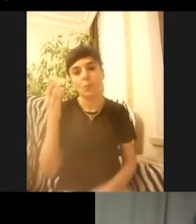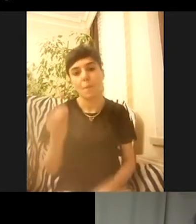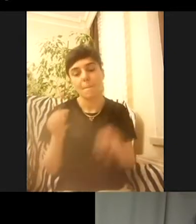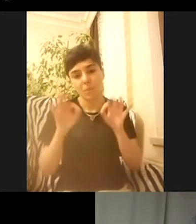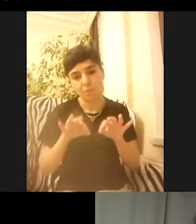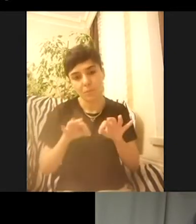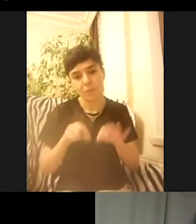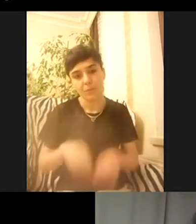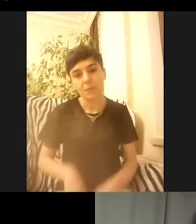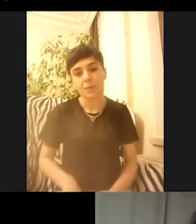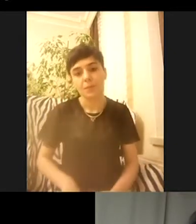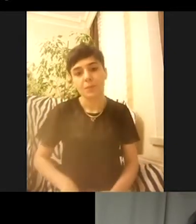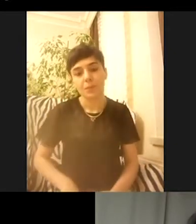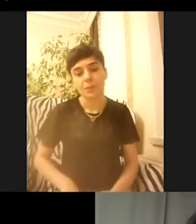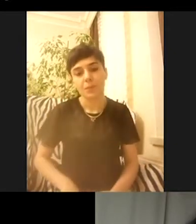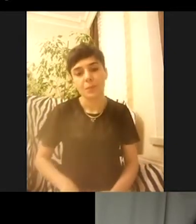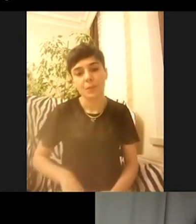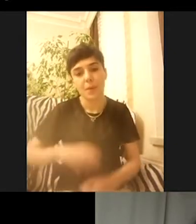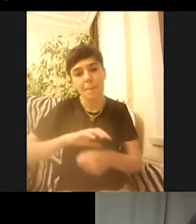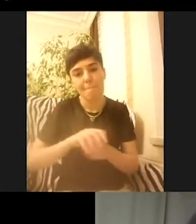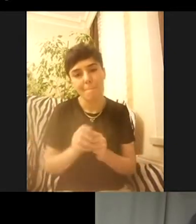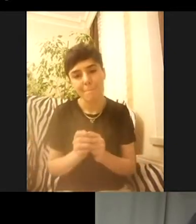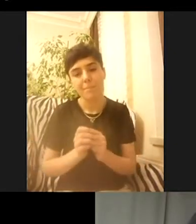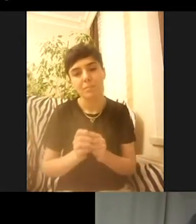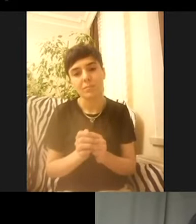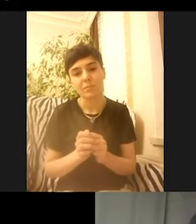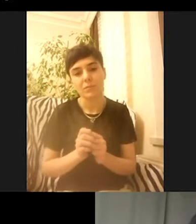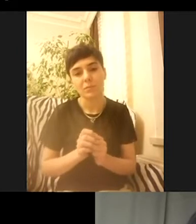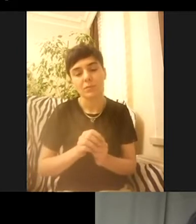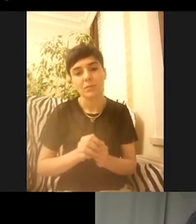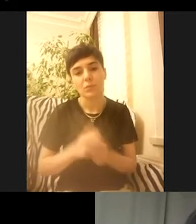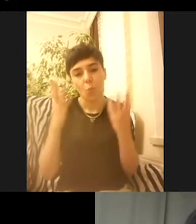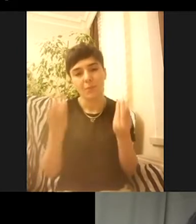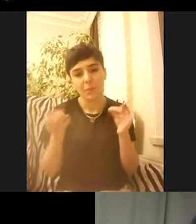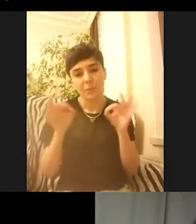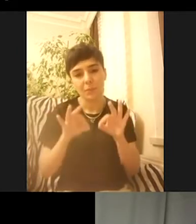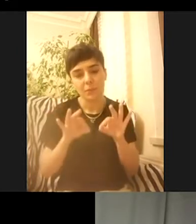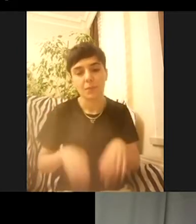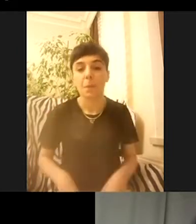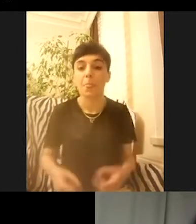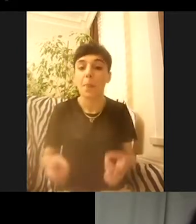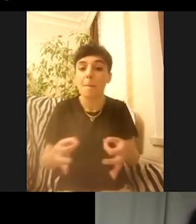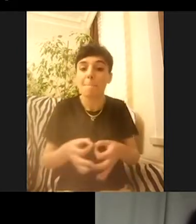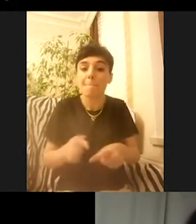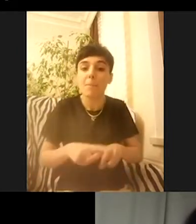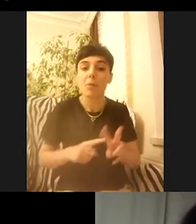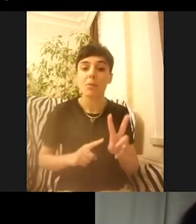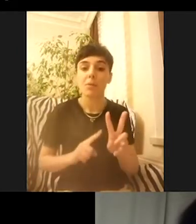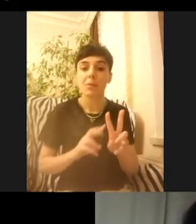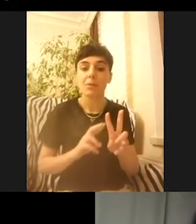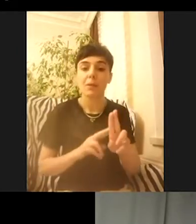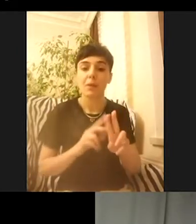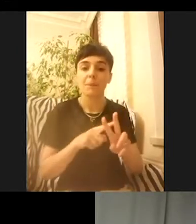in the countries in Balkans were very surprising for us as well. These were prides, which is unfamiliar to us because where the